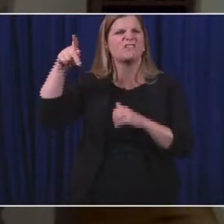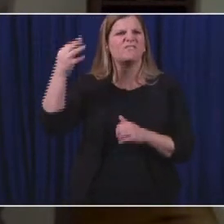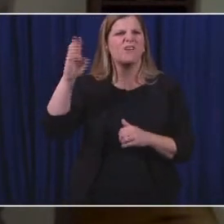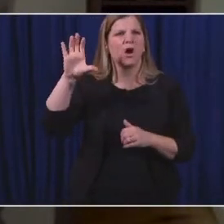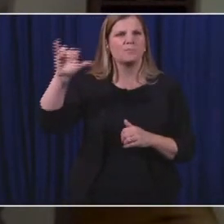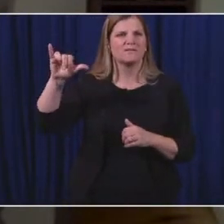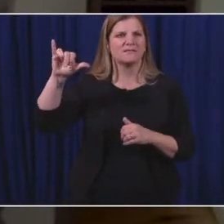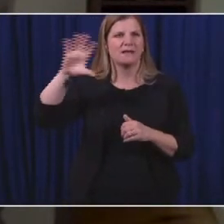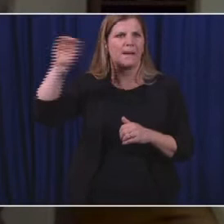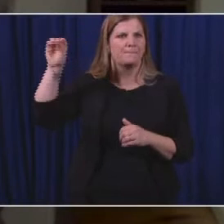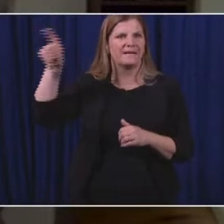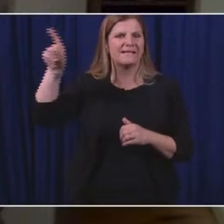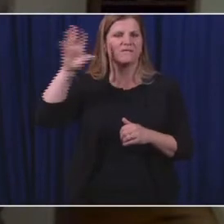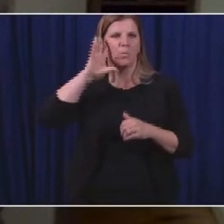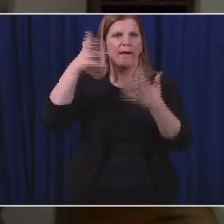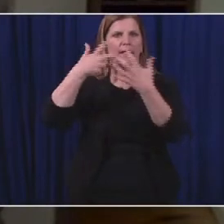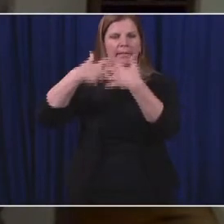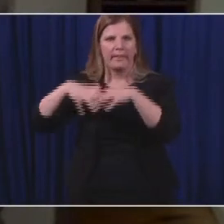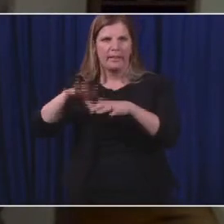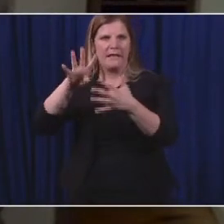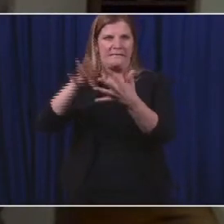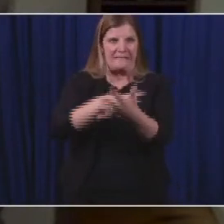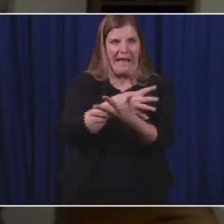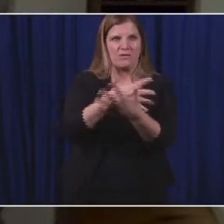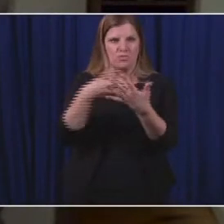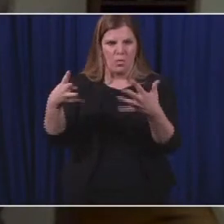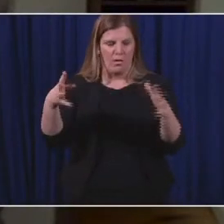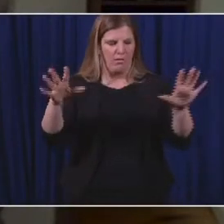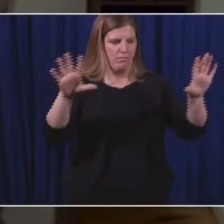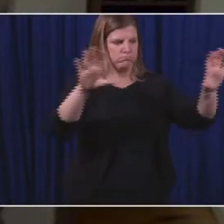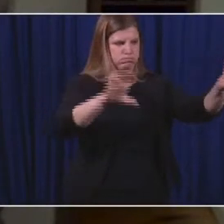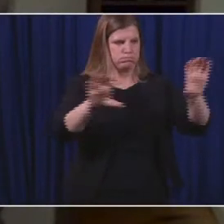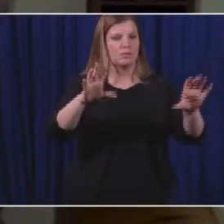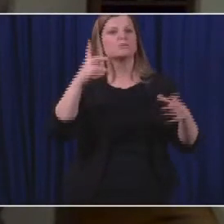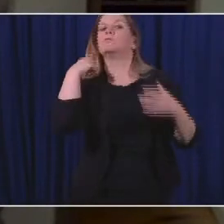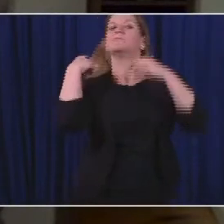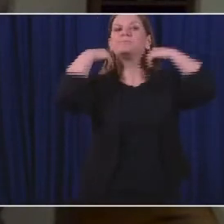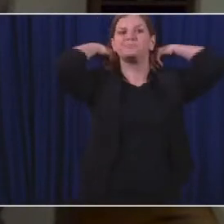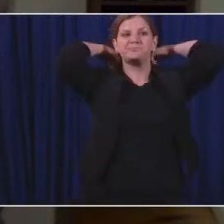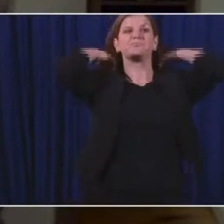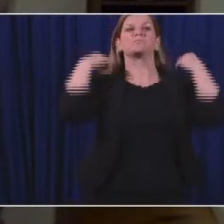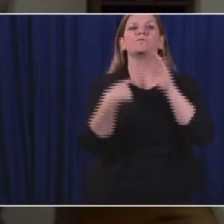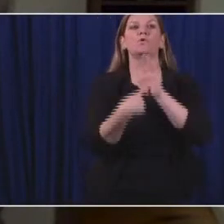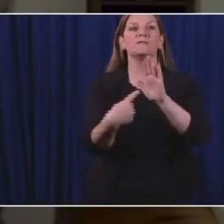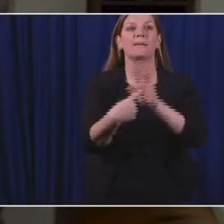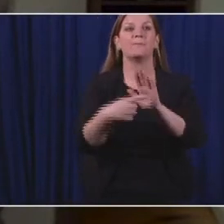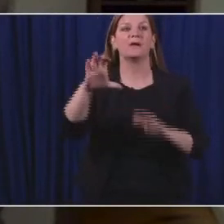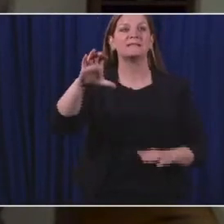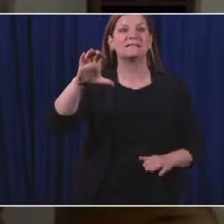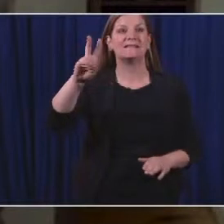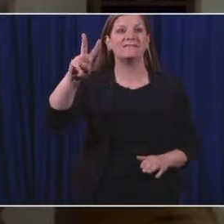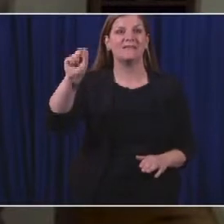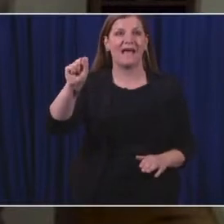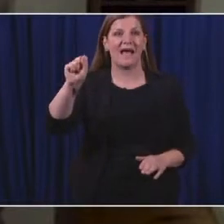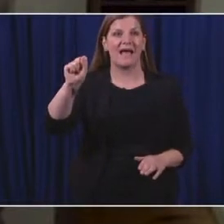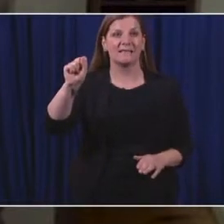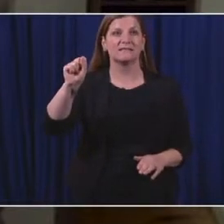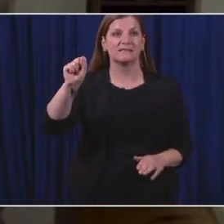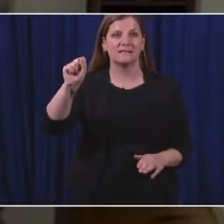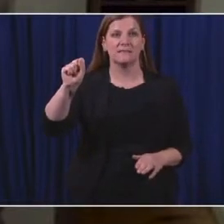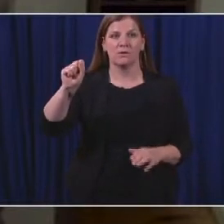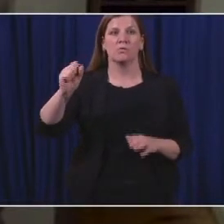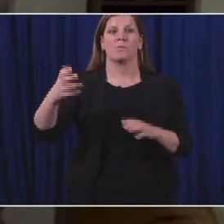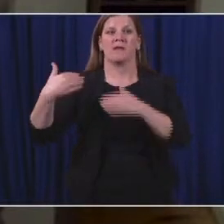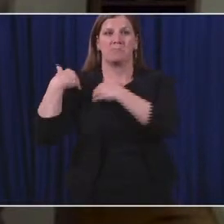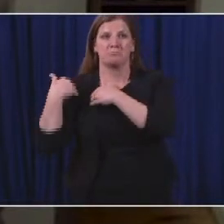will be actually doing. So CVS, for example, will be doing this, as well as